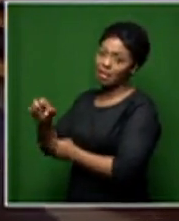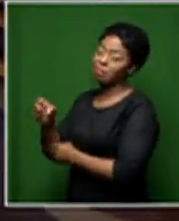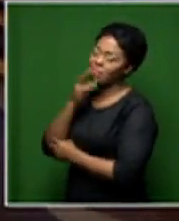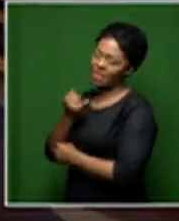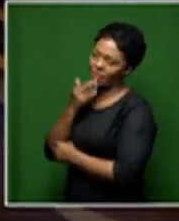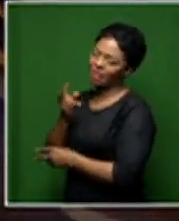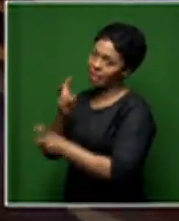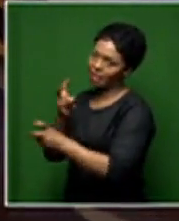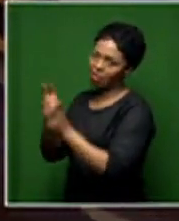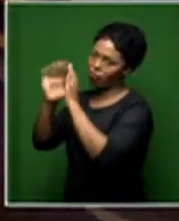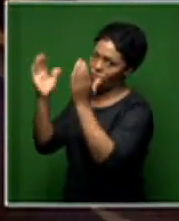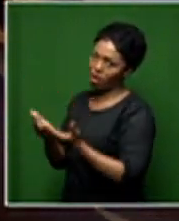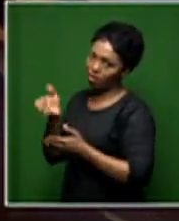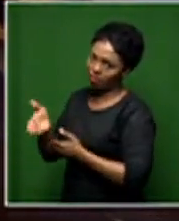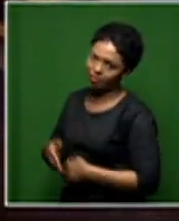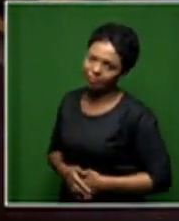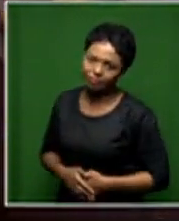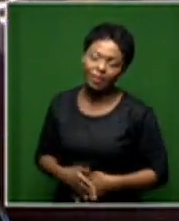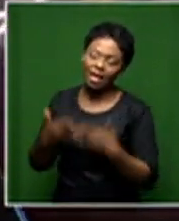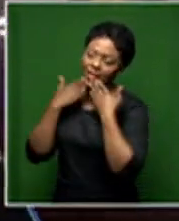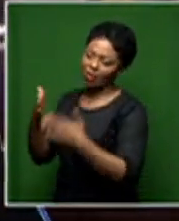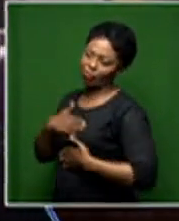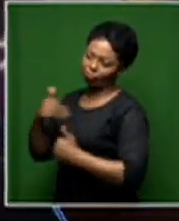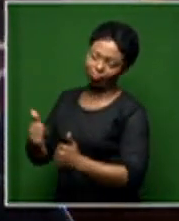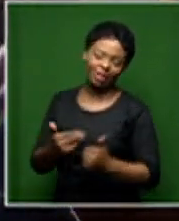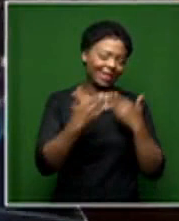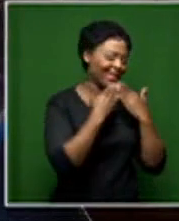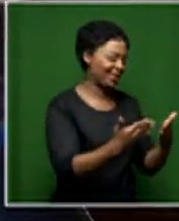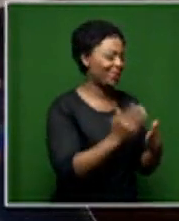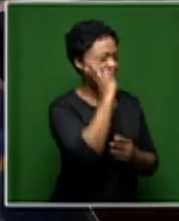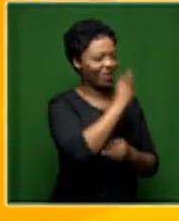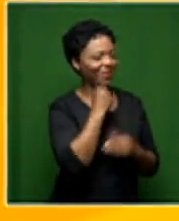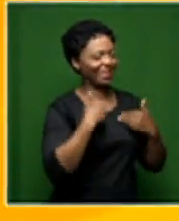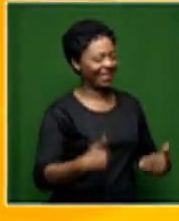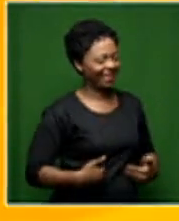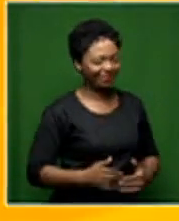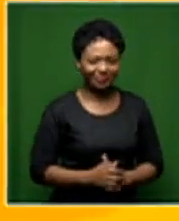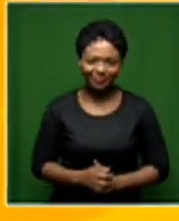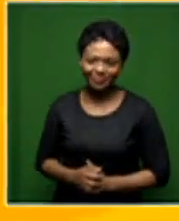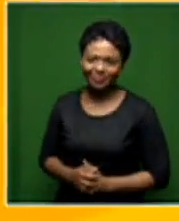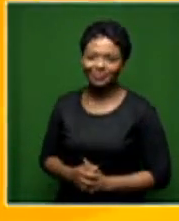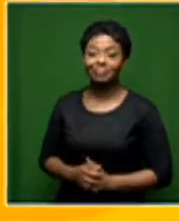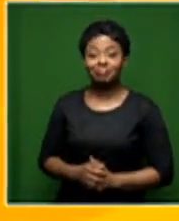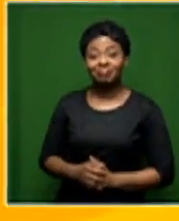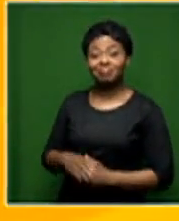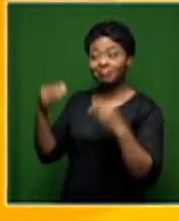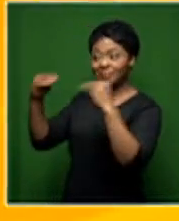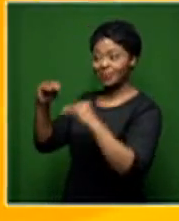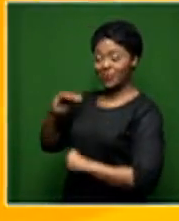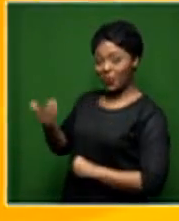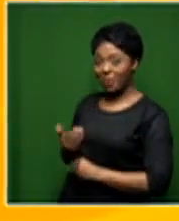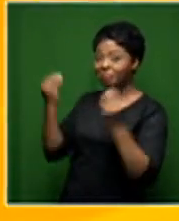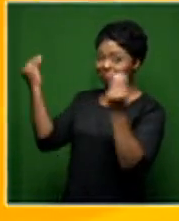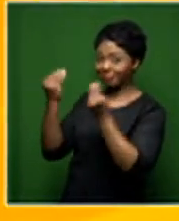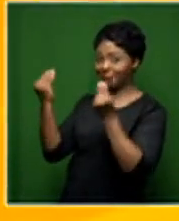But thank you so much for your time, hey? We appreciate it. Thank you so much. Have a beautiful Sunday. You too. We just spoke to acclaimed author and businesswoman Jackie Phamotse